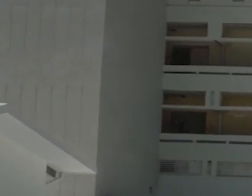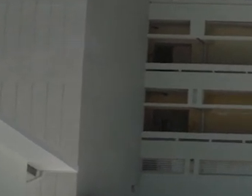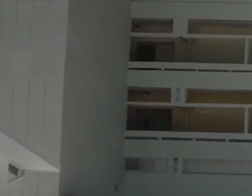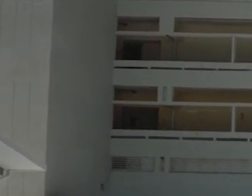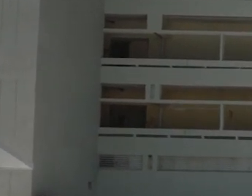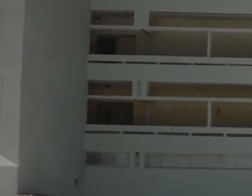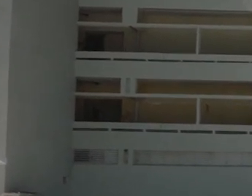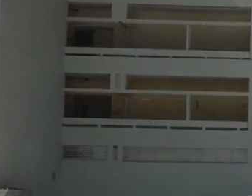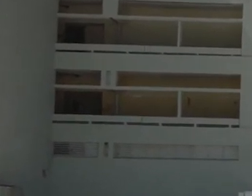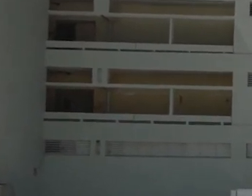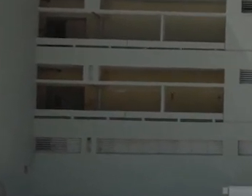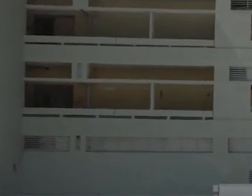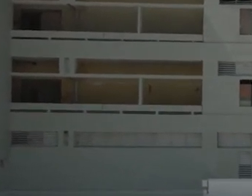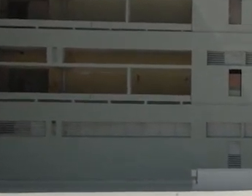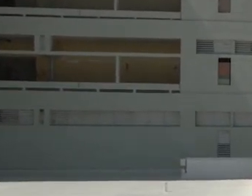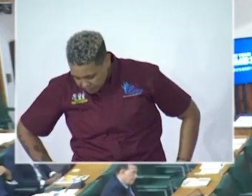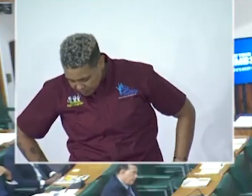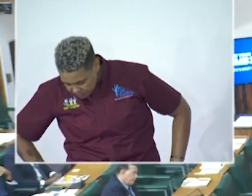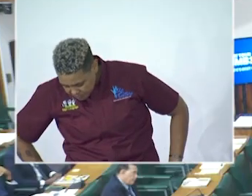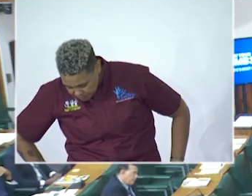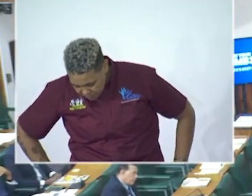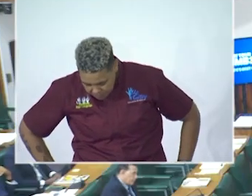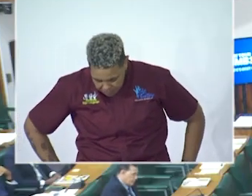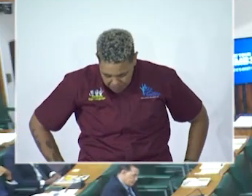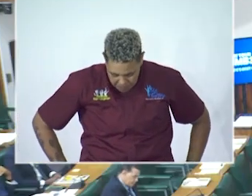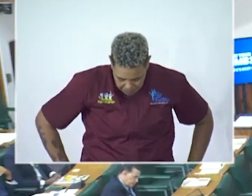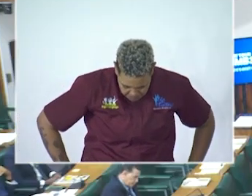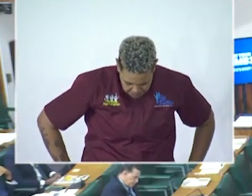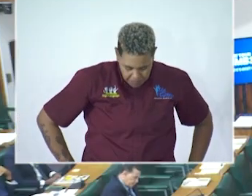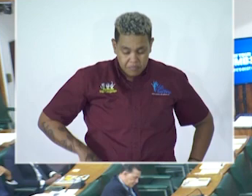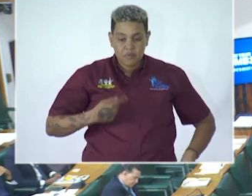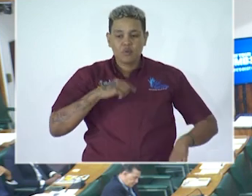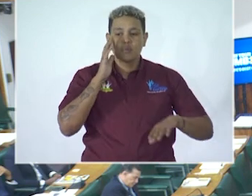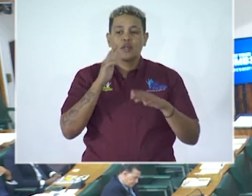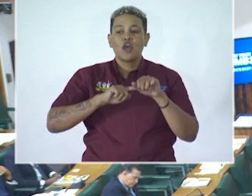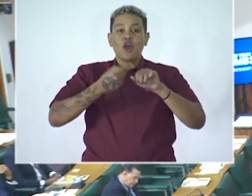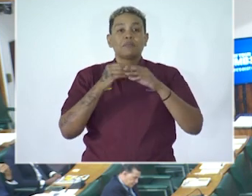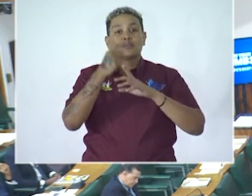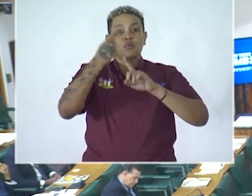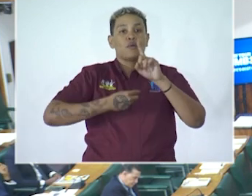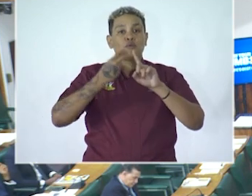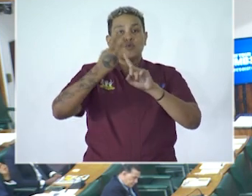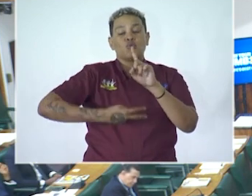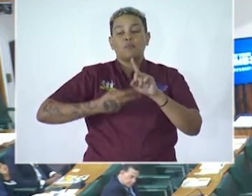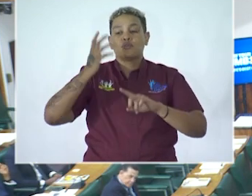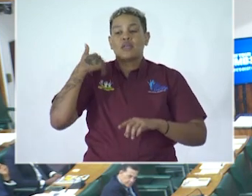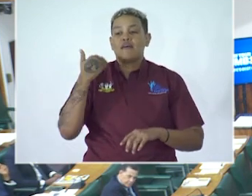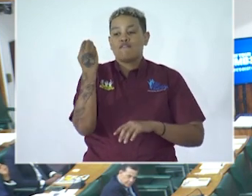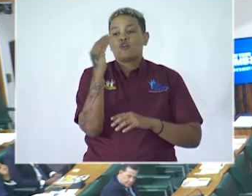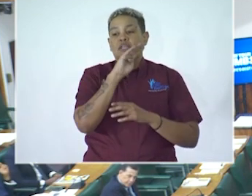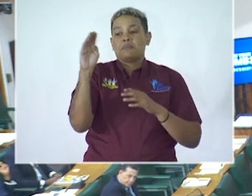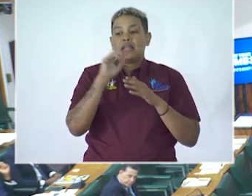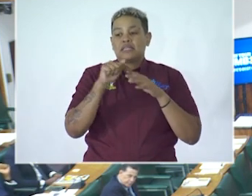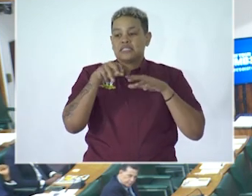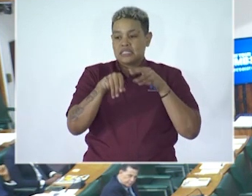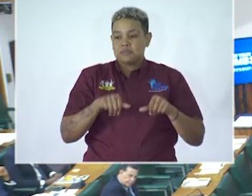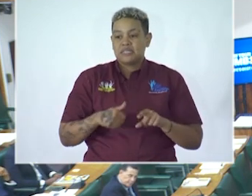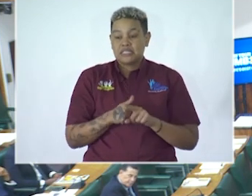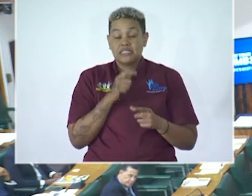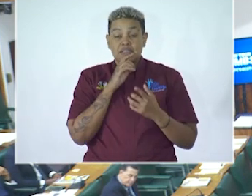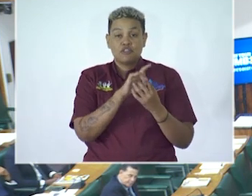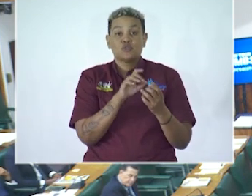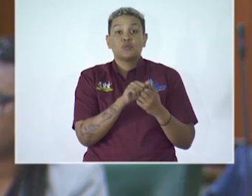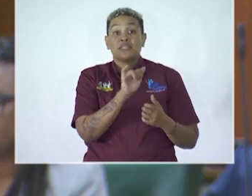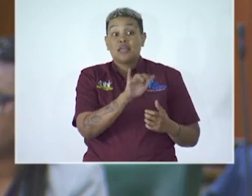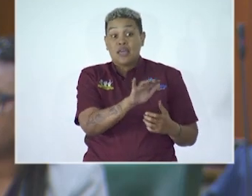phase. Final phase will commence in a month or two. There's a $14 billion expenditure associated